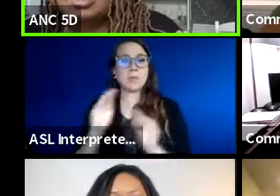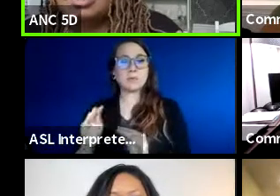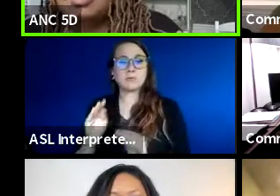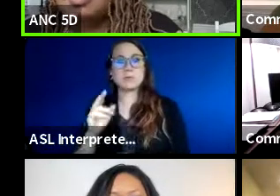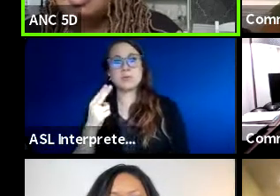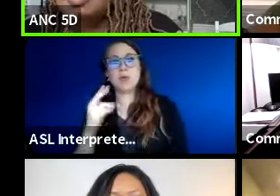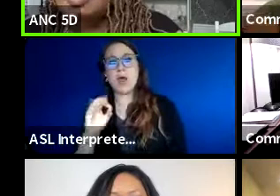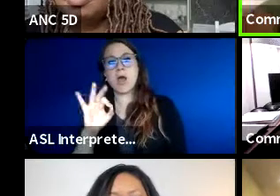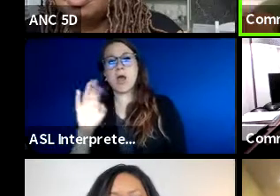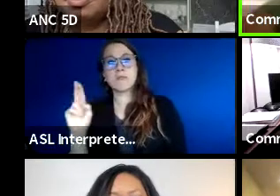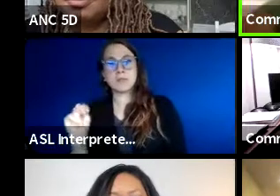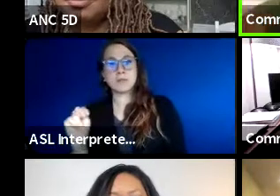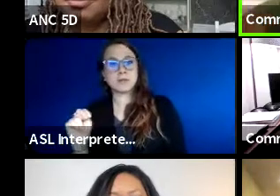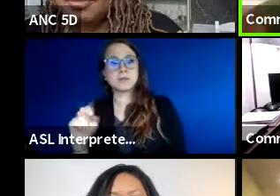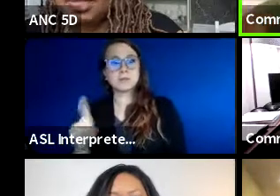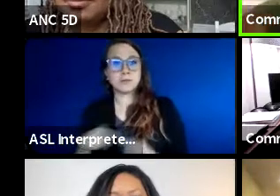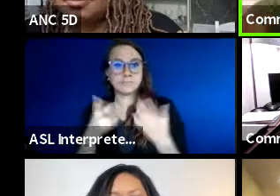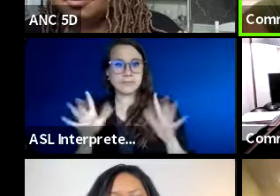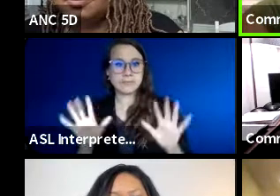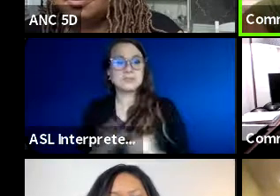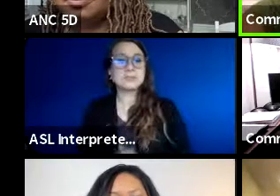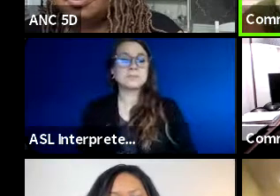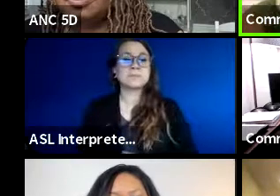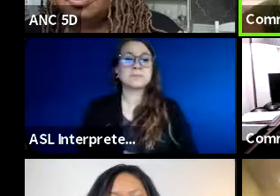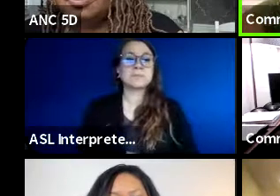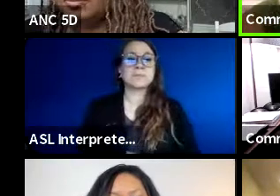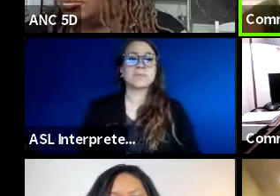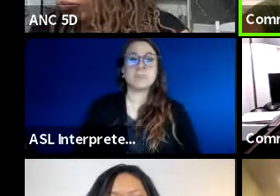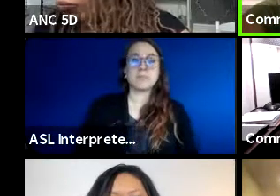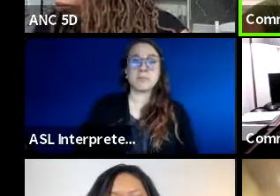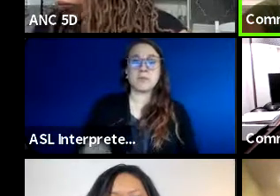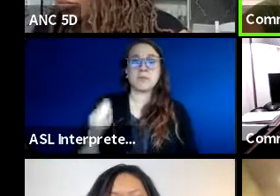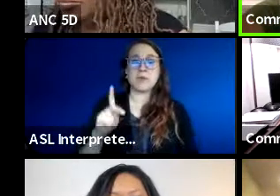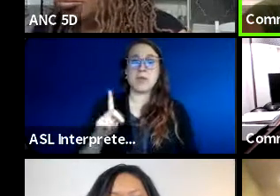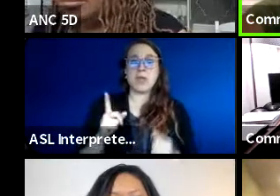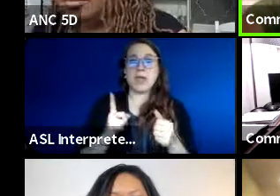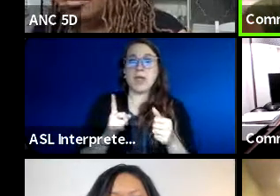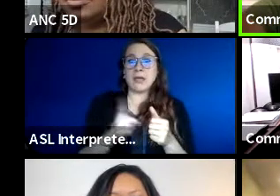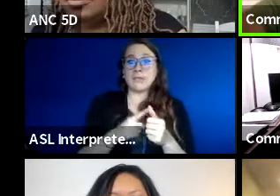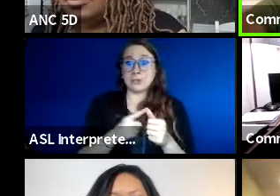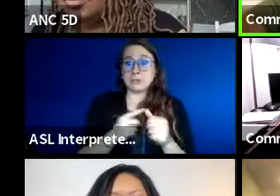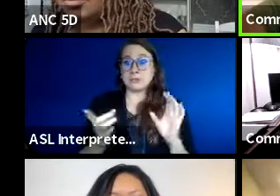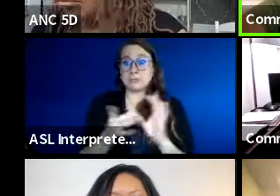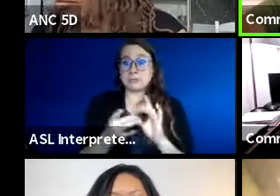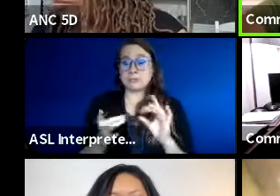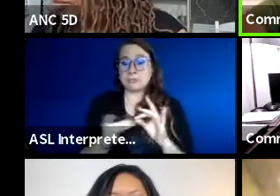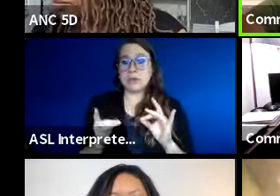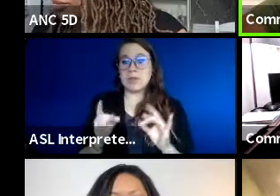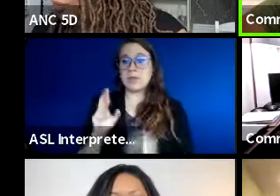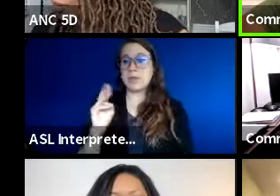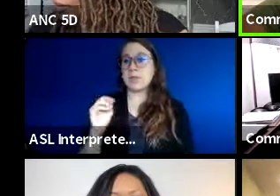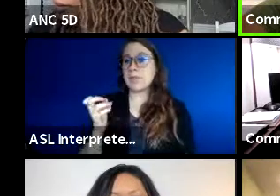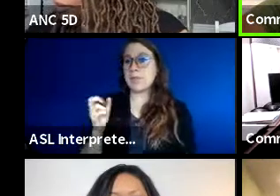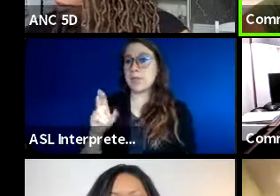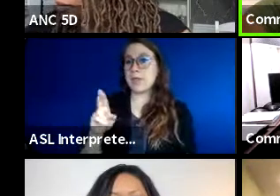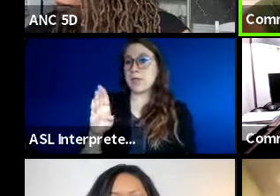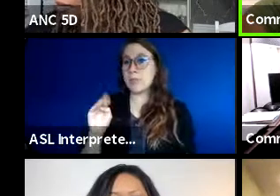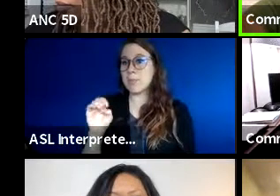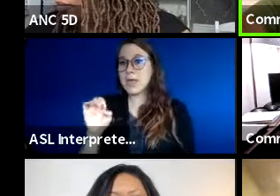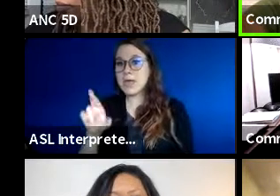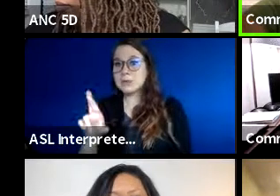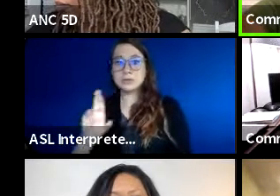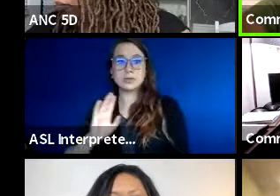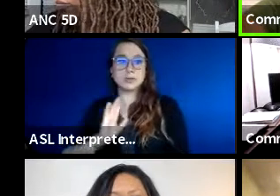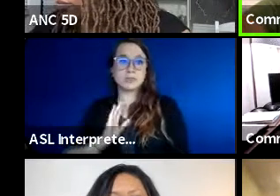Hoffman. Well, first of all, Mayor Bowser, we all here in Ivy City,